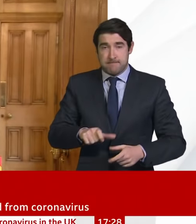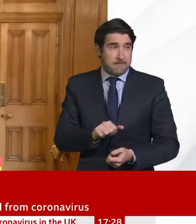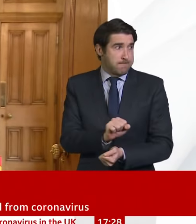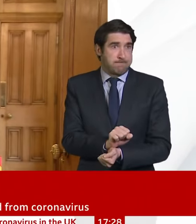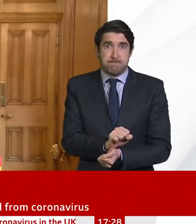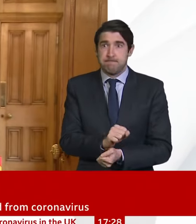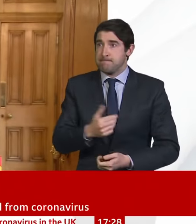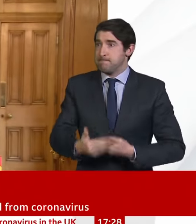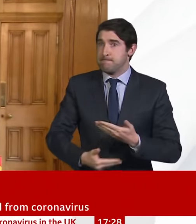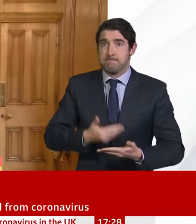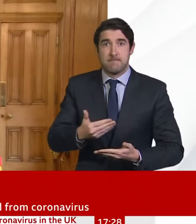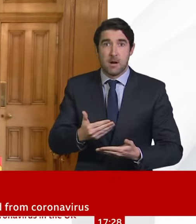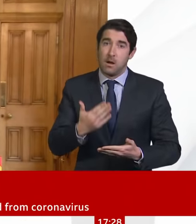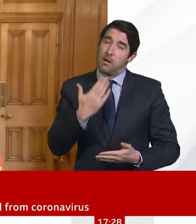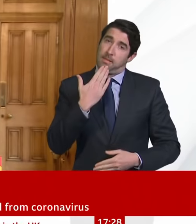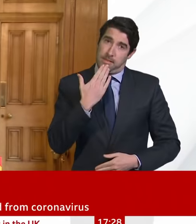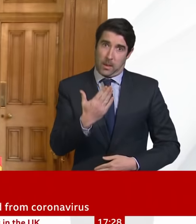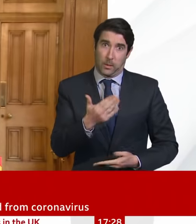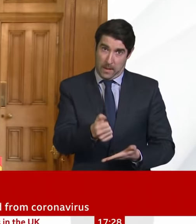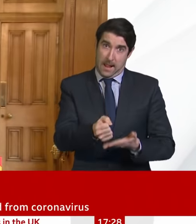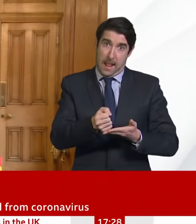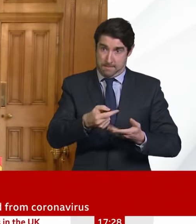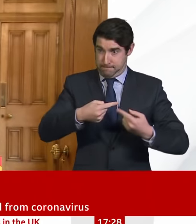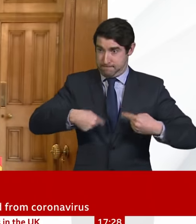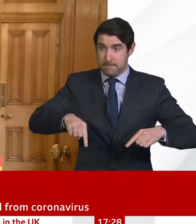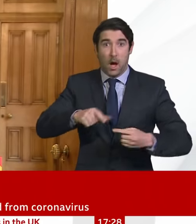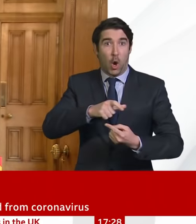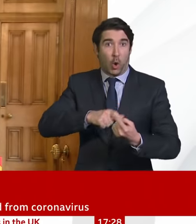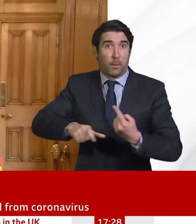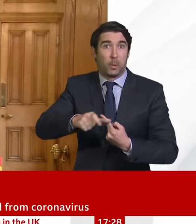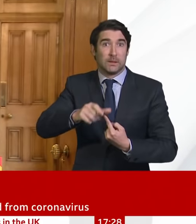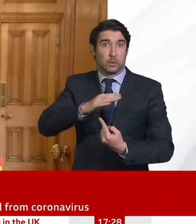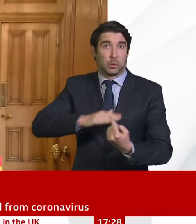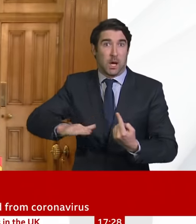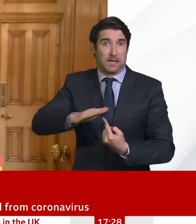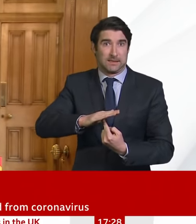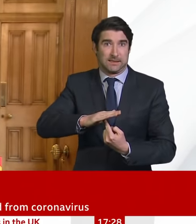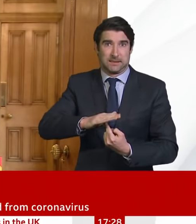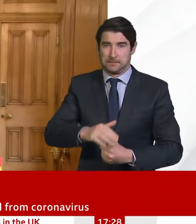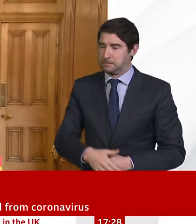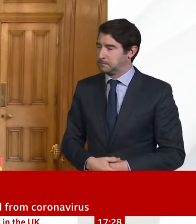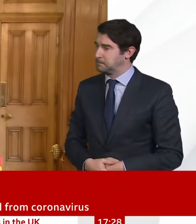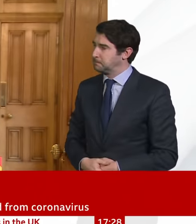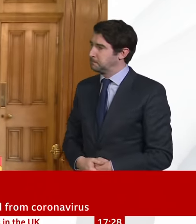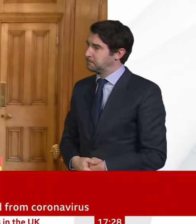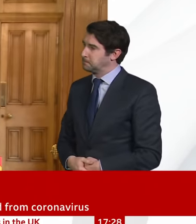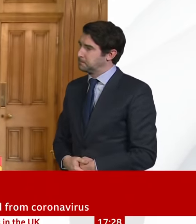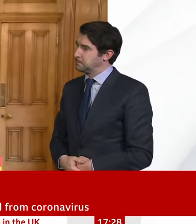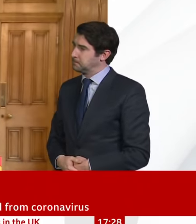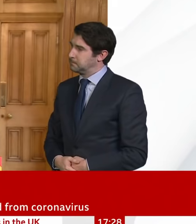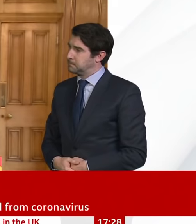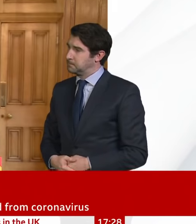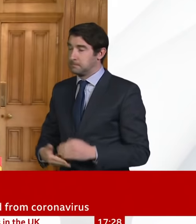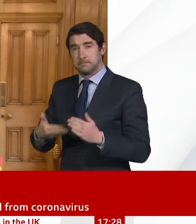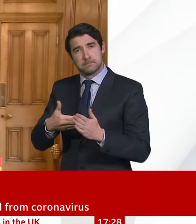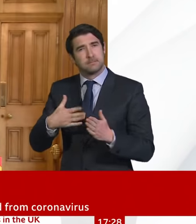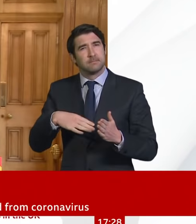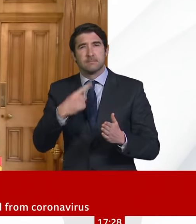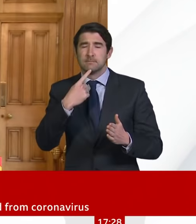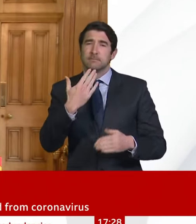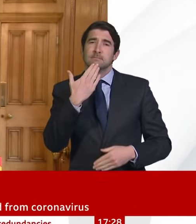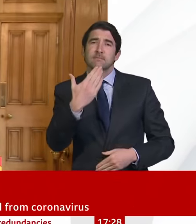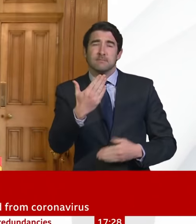rules. And I want to pay a huge tribute to all of the councils, the primary care, community care, pharmacies,